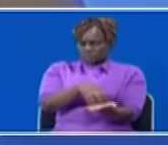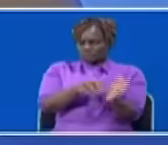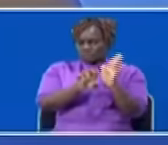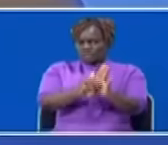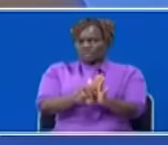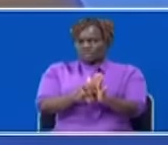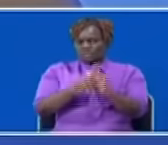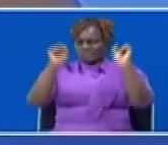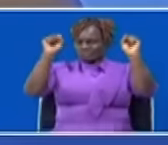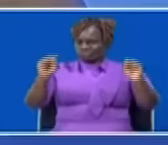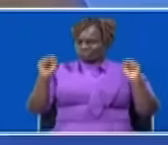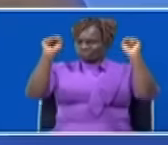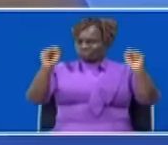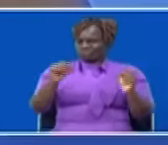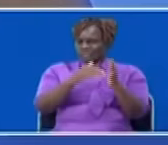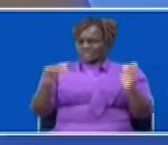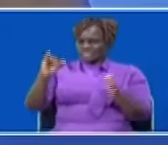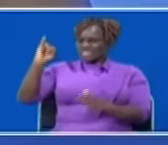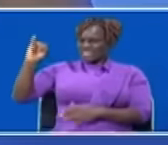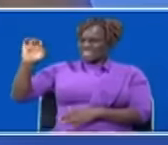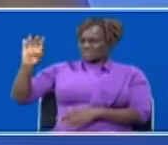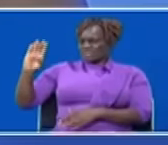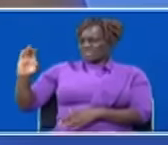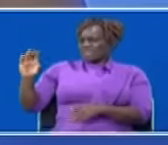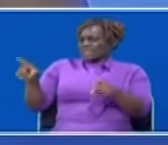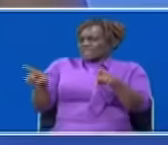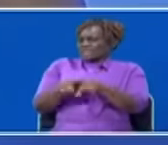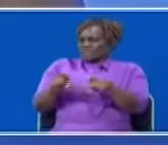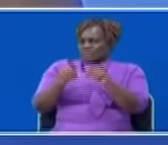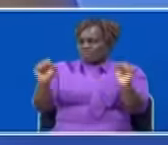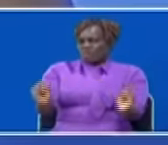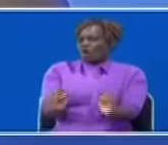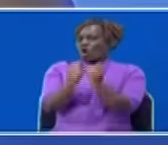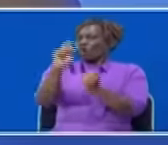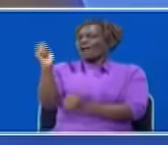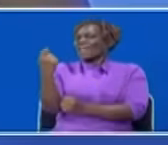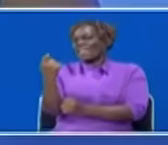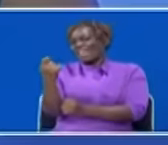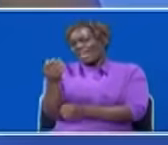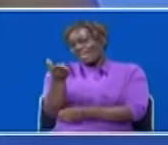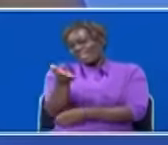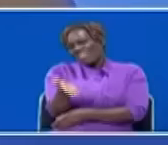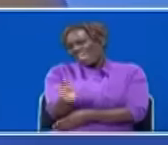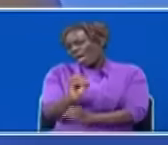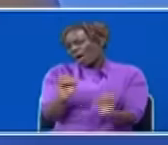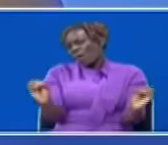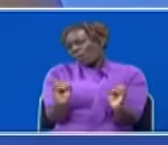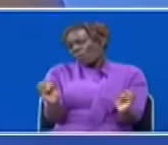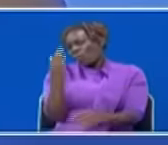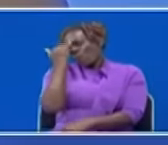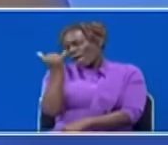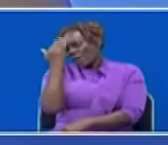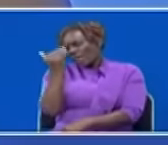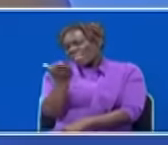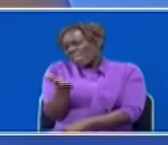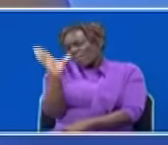the protests, the anti-IBC protests. Some would say even the Okoa Kenya rallies that were taking place around the country.